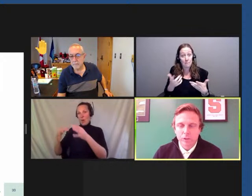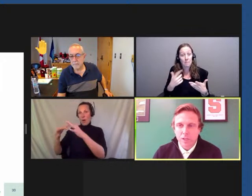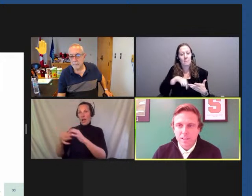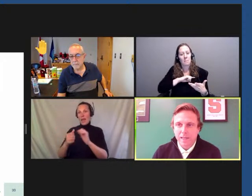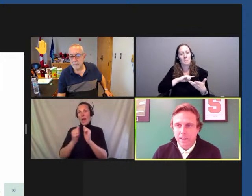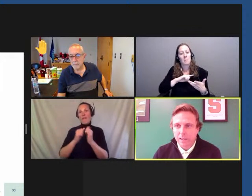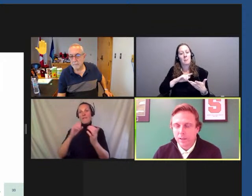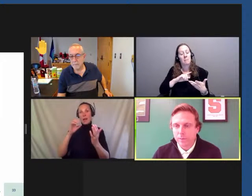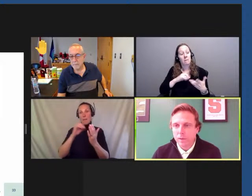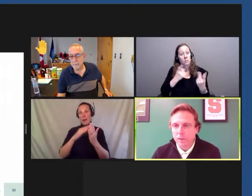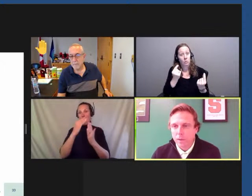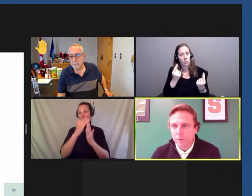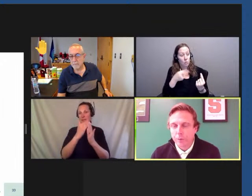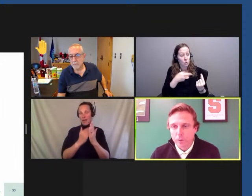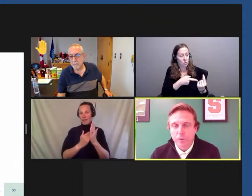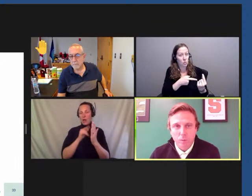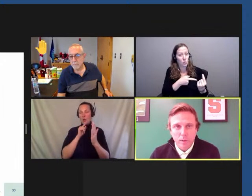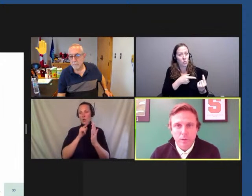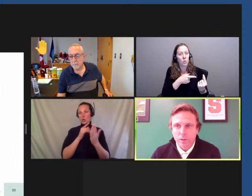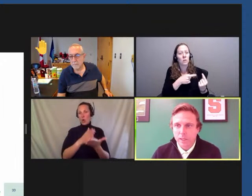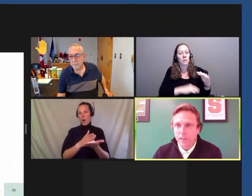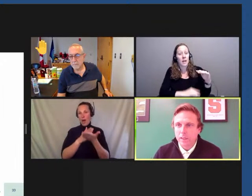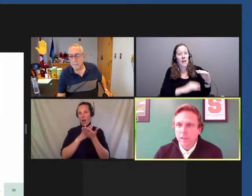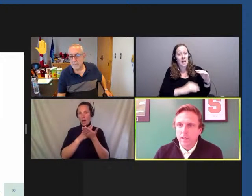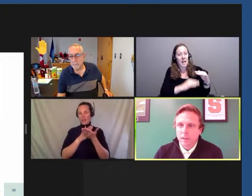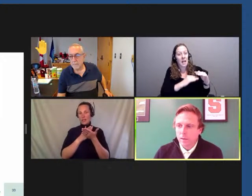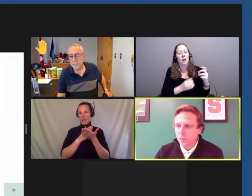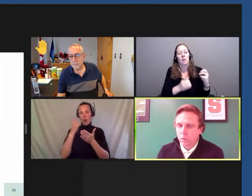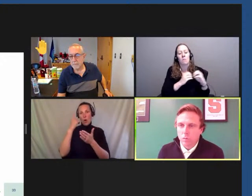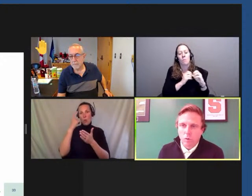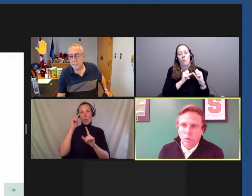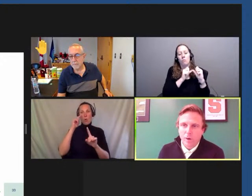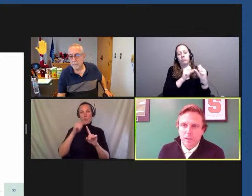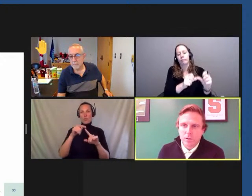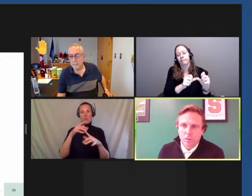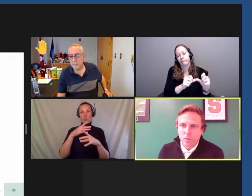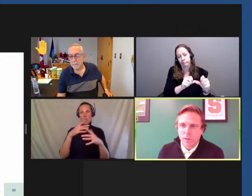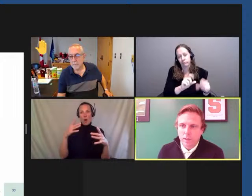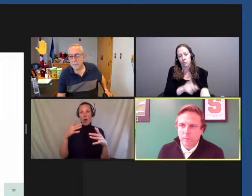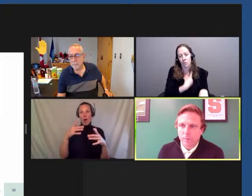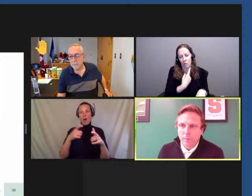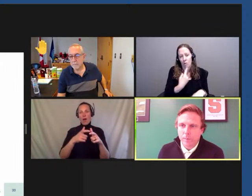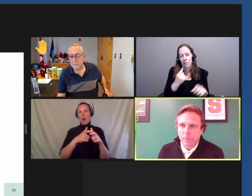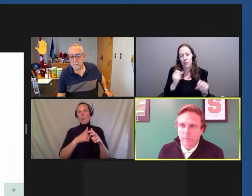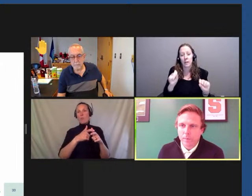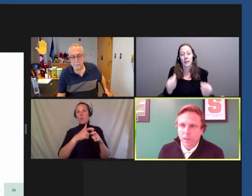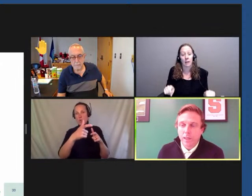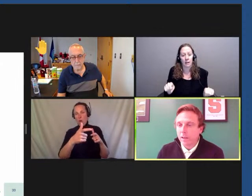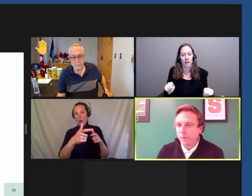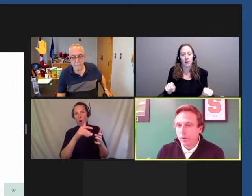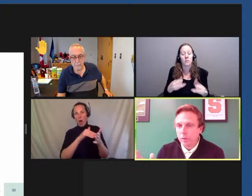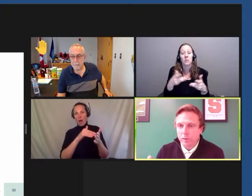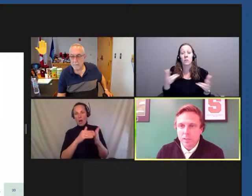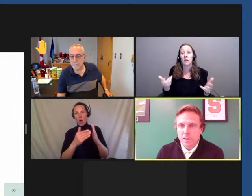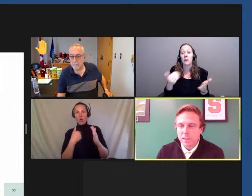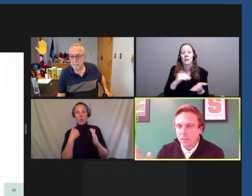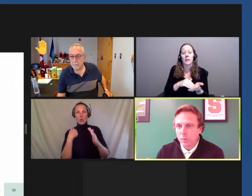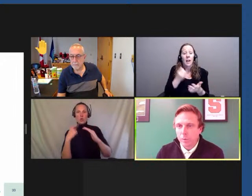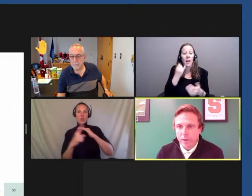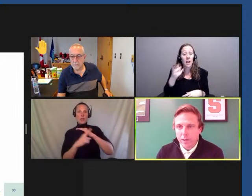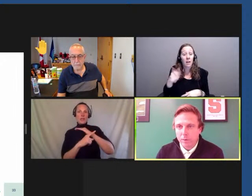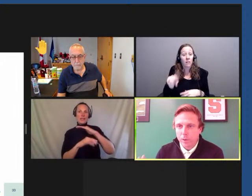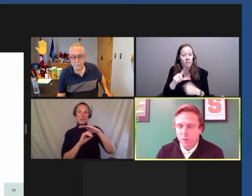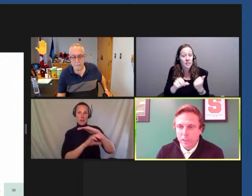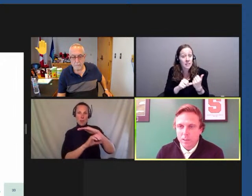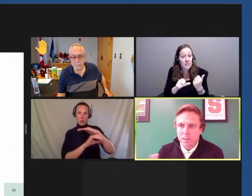where we're actually extending that life further than what you heard today. So we'll go right to, and again, if you're an assistant and you want